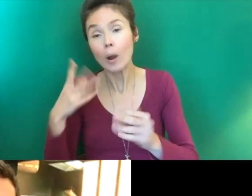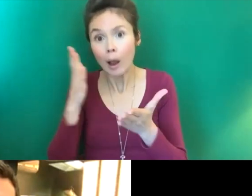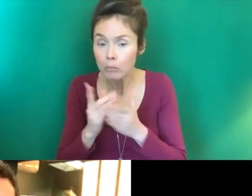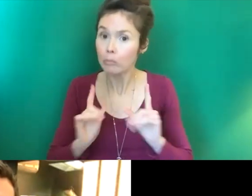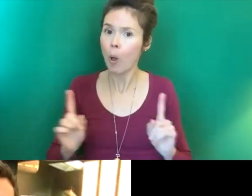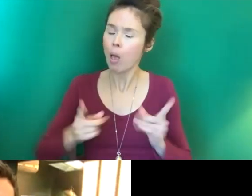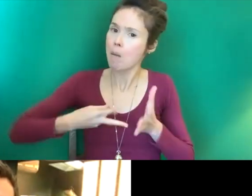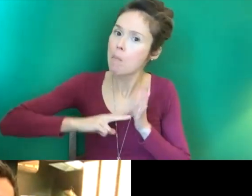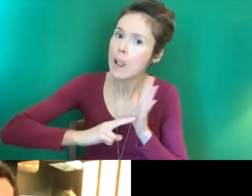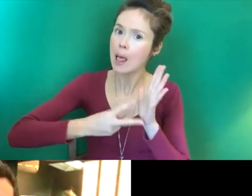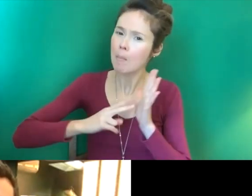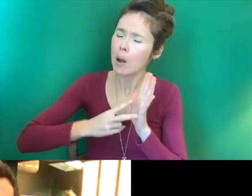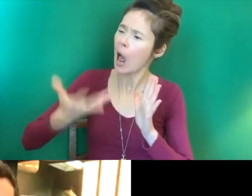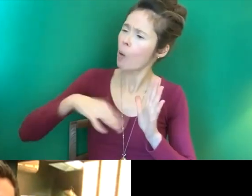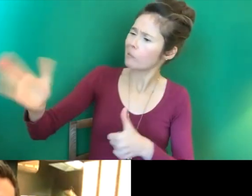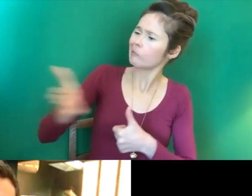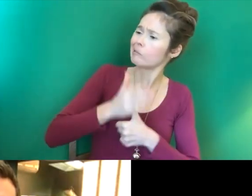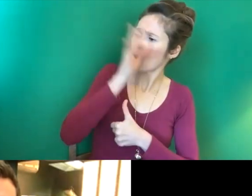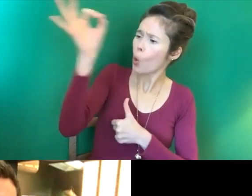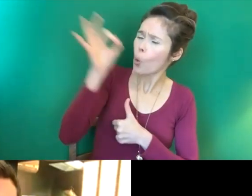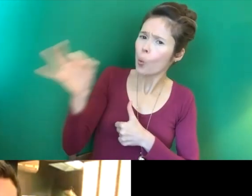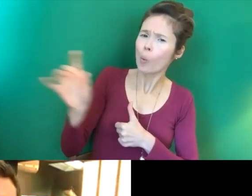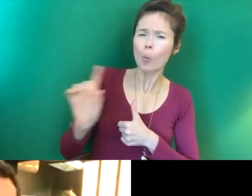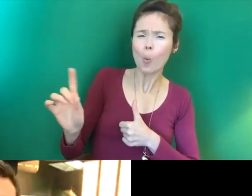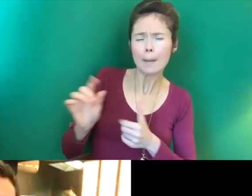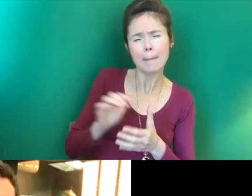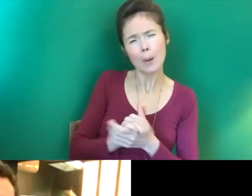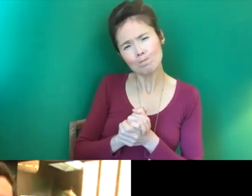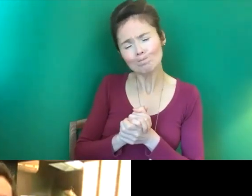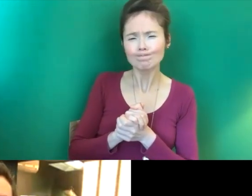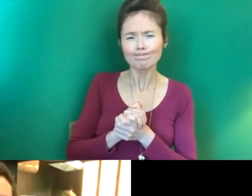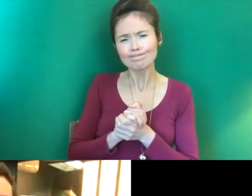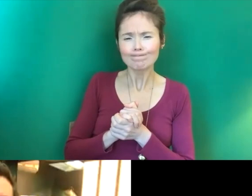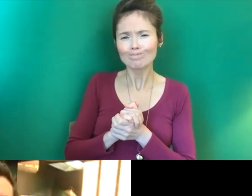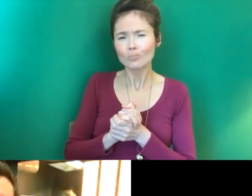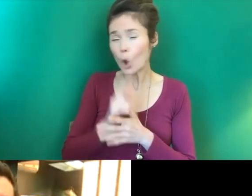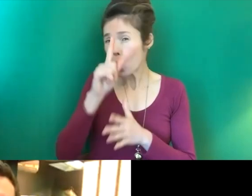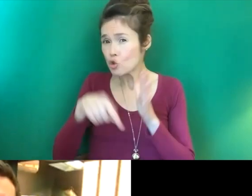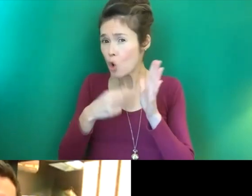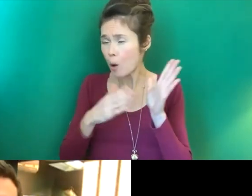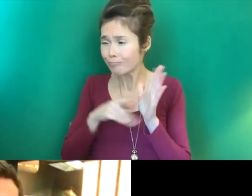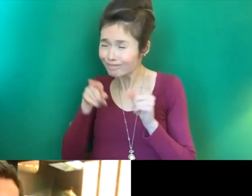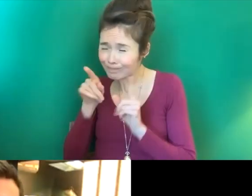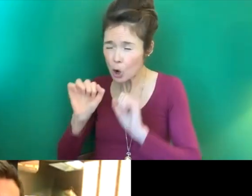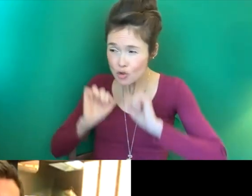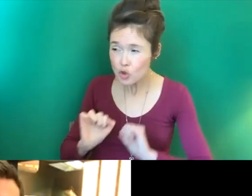just start by asking you about kind of what you've done at Crown Lane in terms